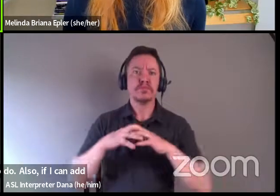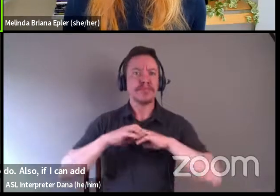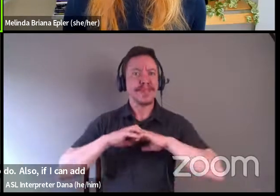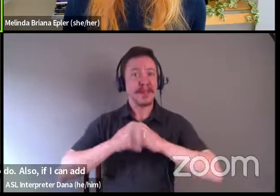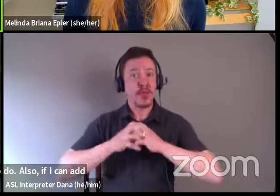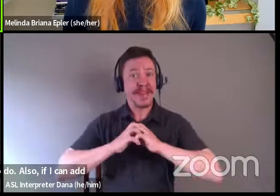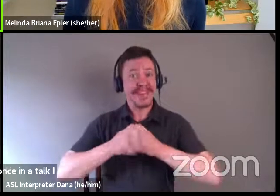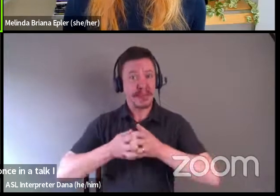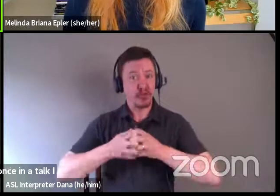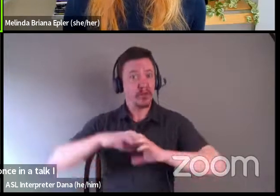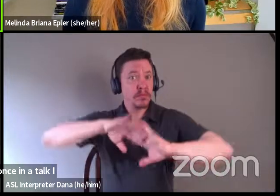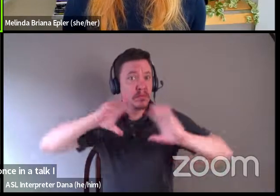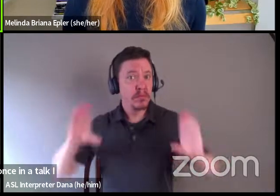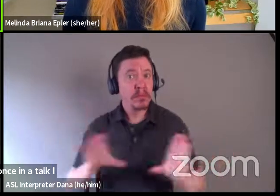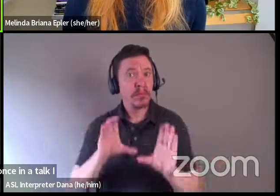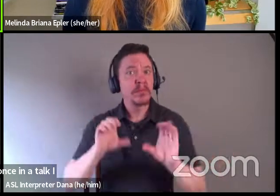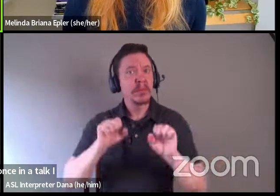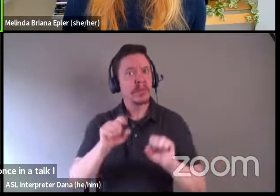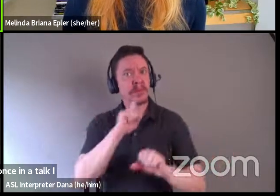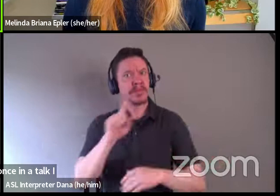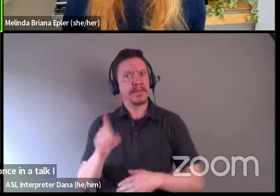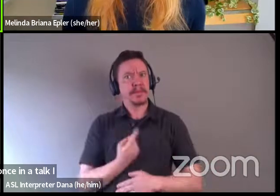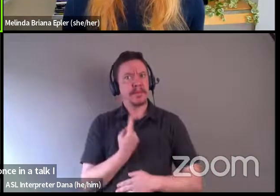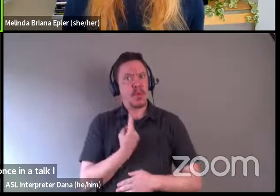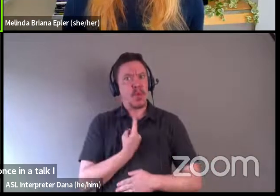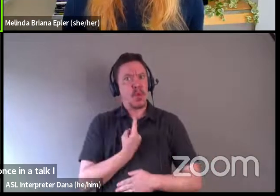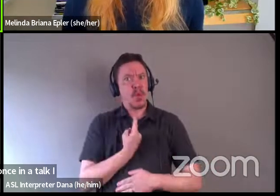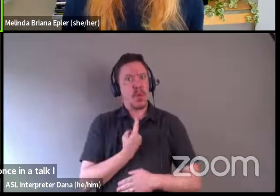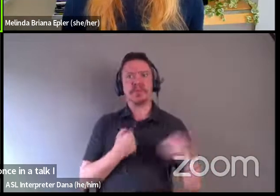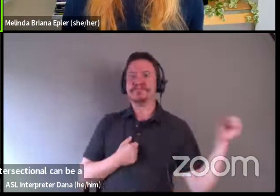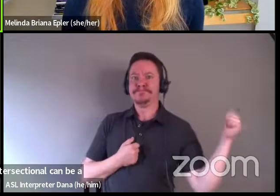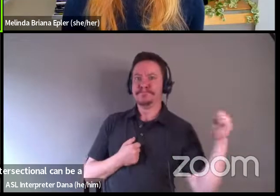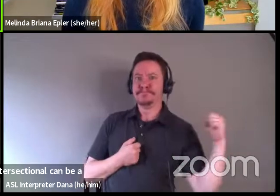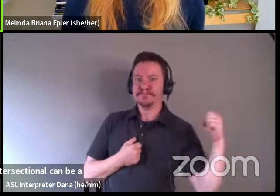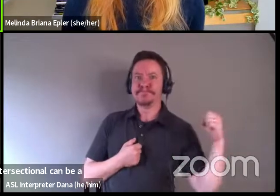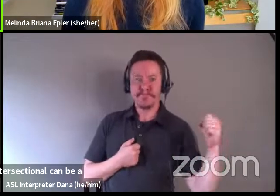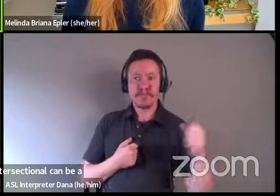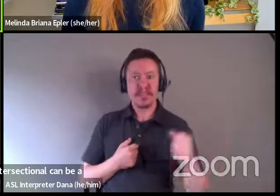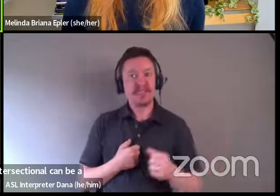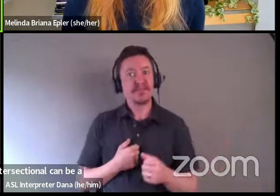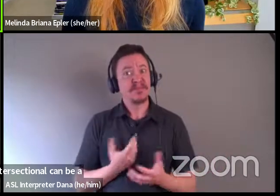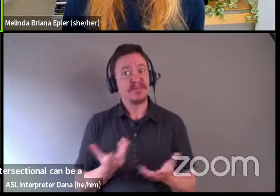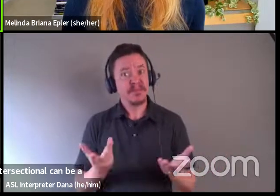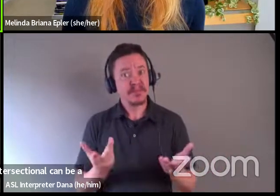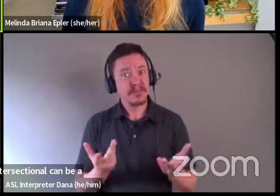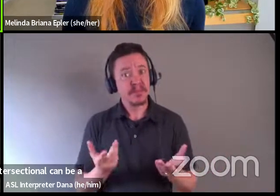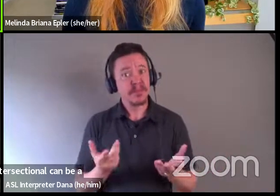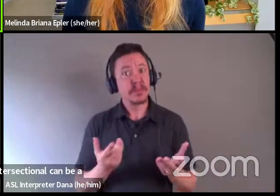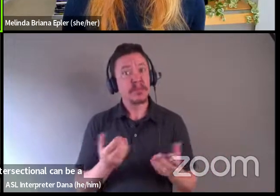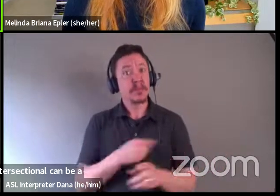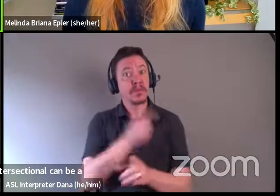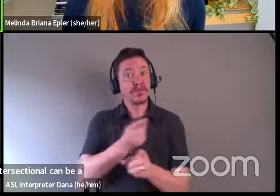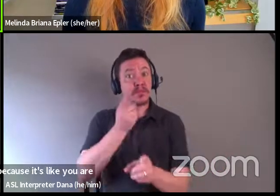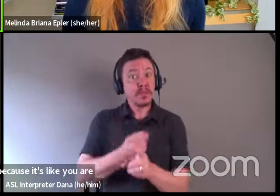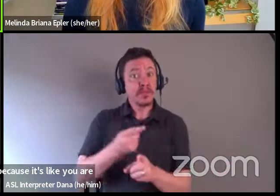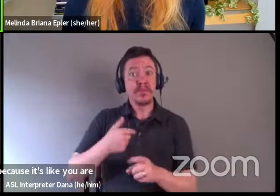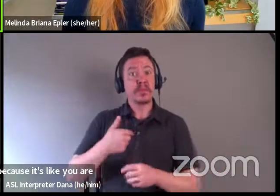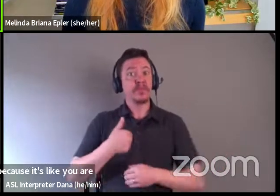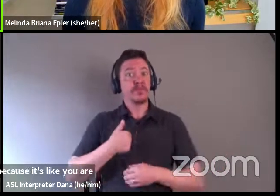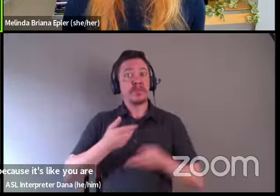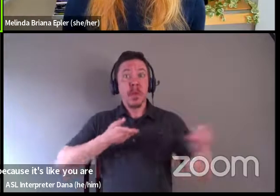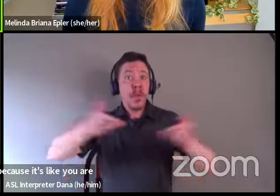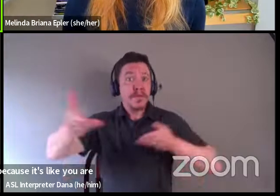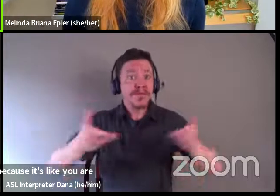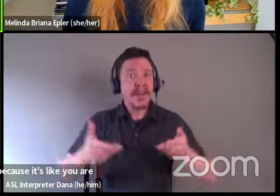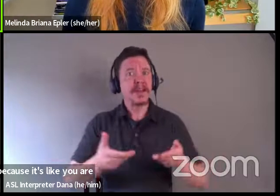intersectional can be a very lonely business, because it's like you're invited to very many